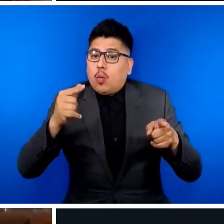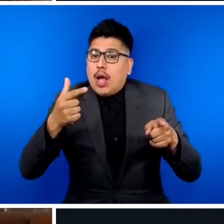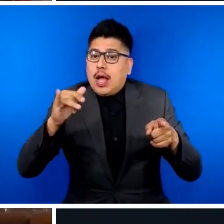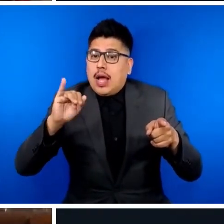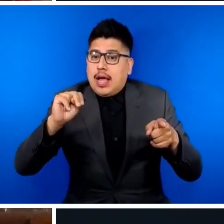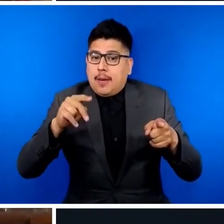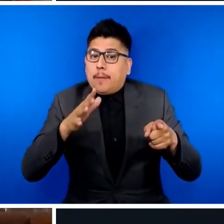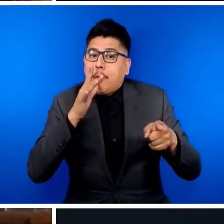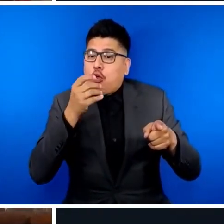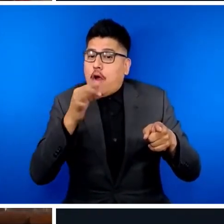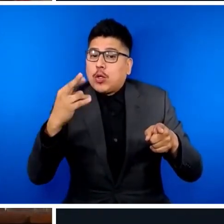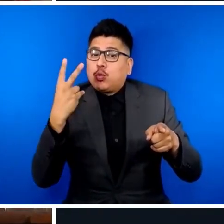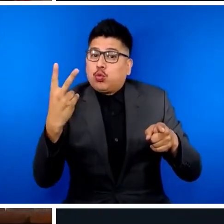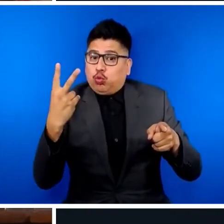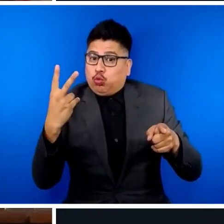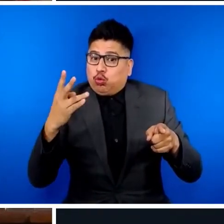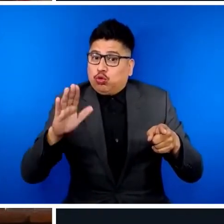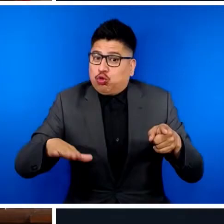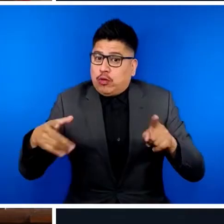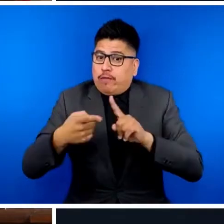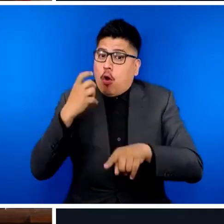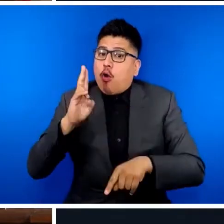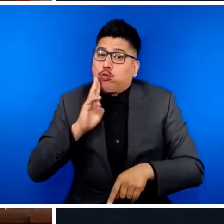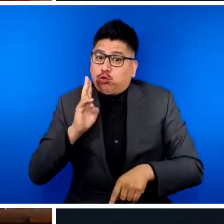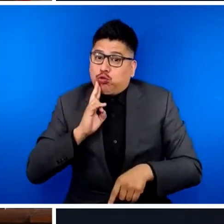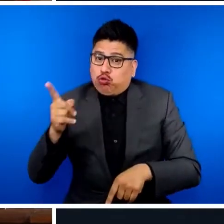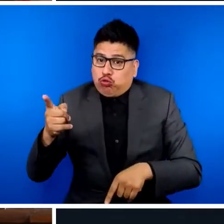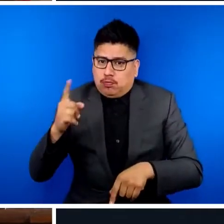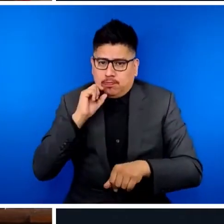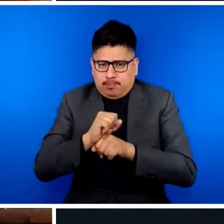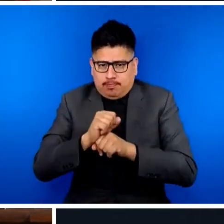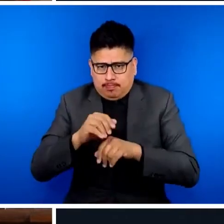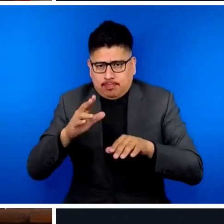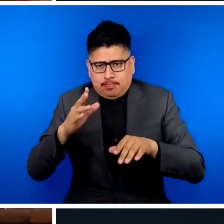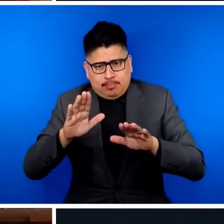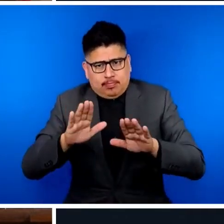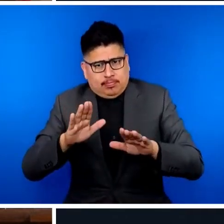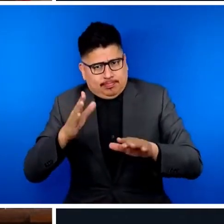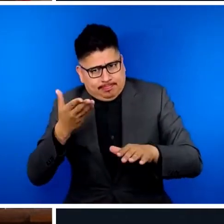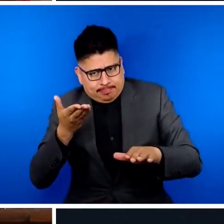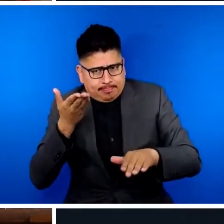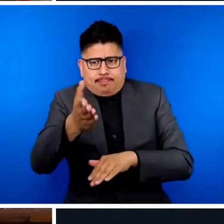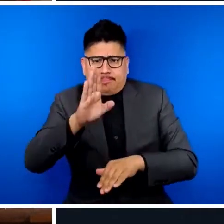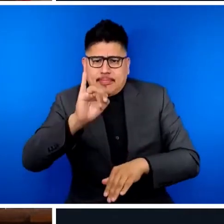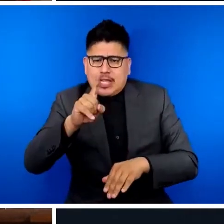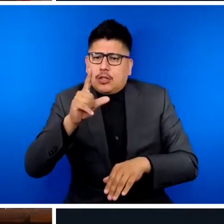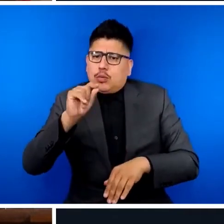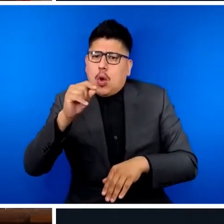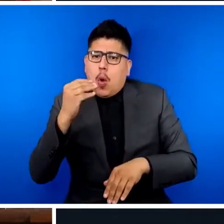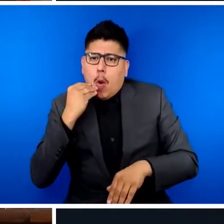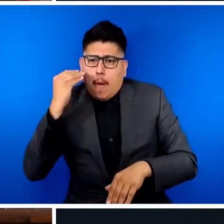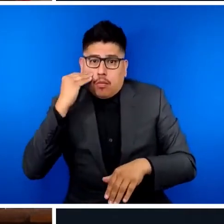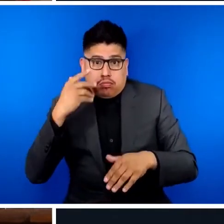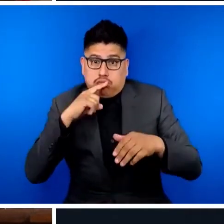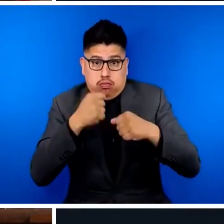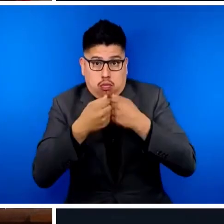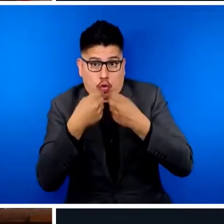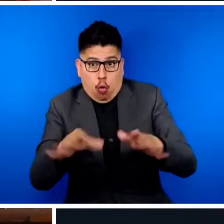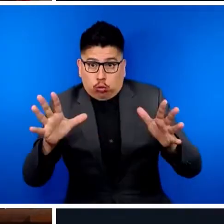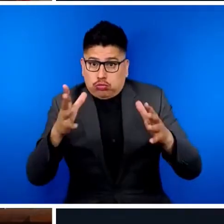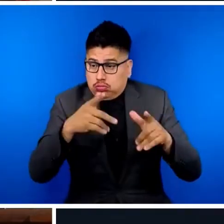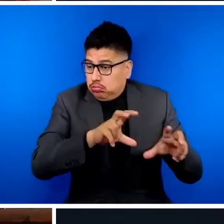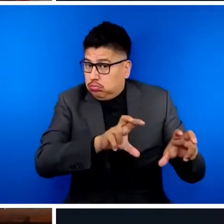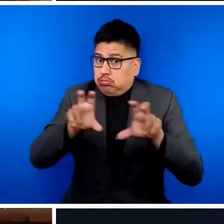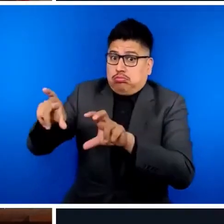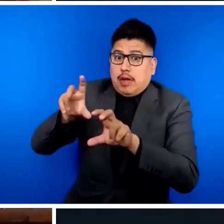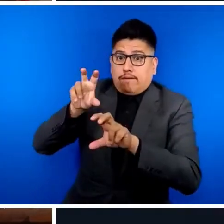and lost all of those bids to gigantic investment firms that bypassed inspection, paid all cash, and turned those houses into